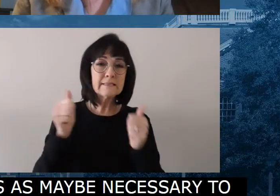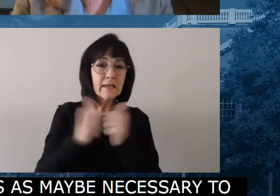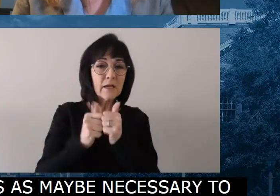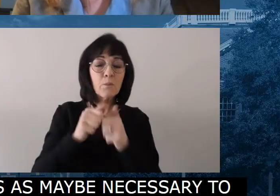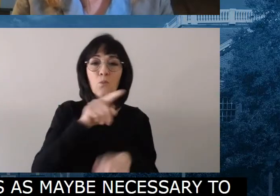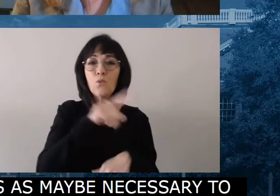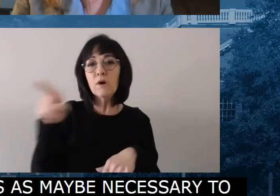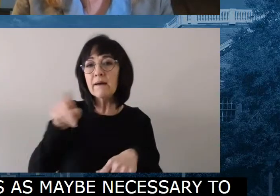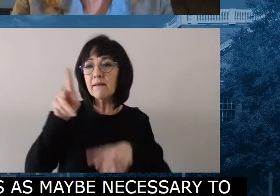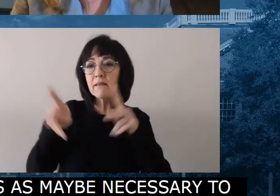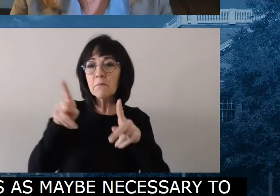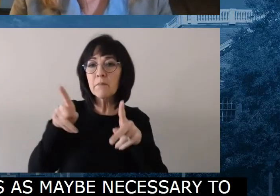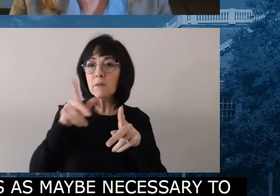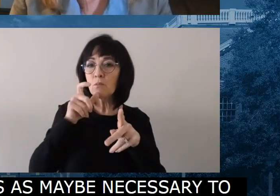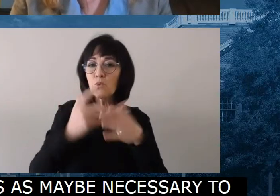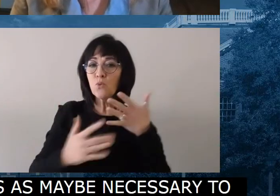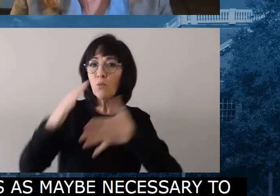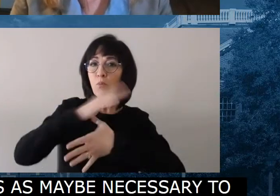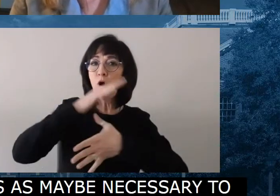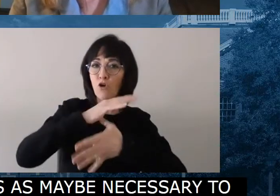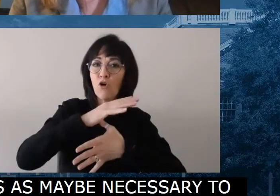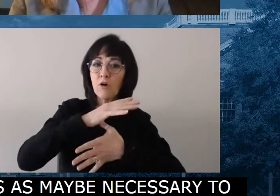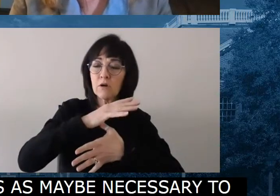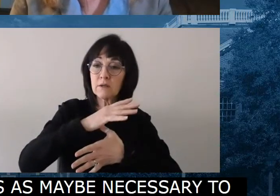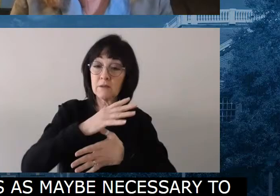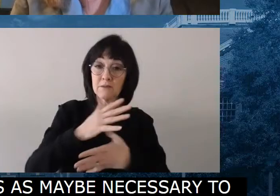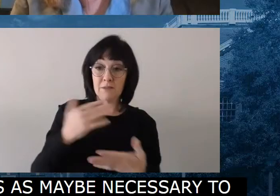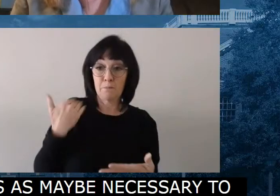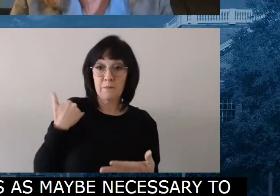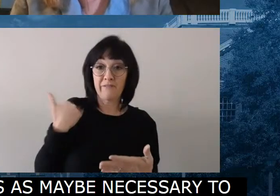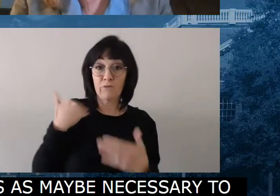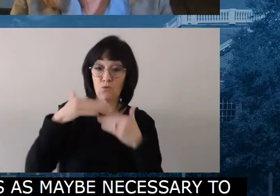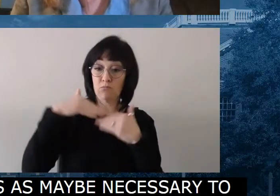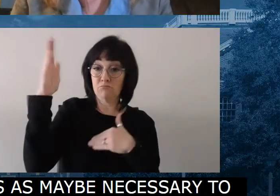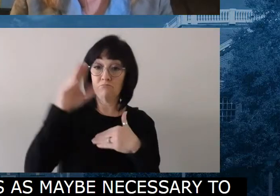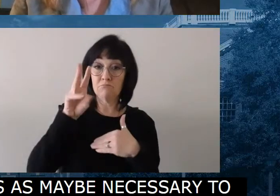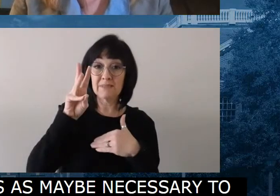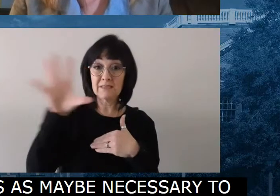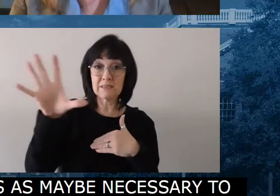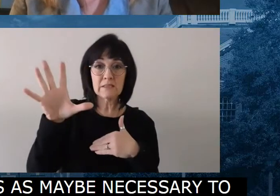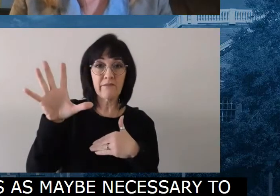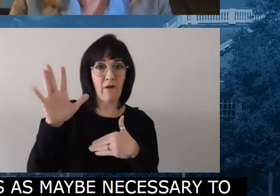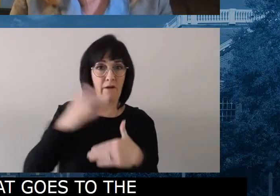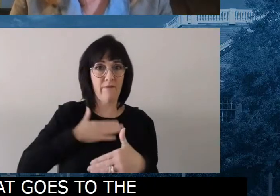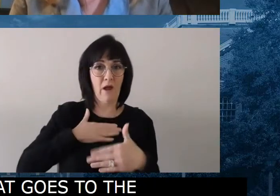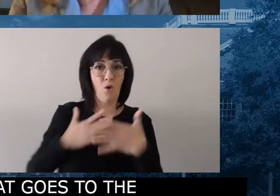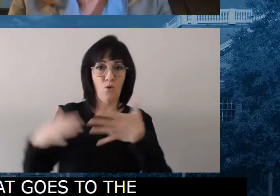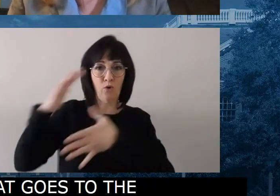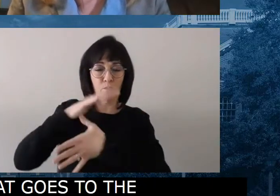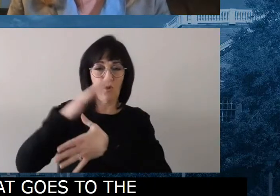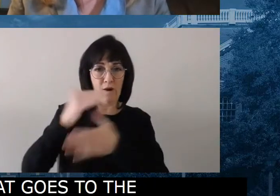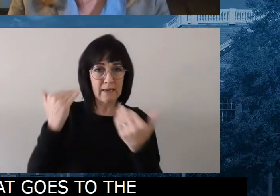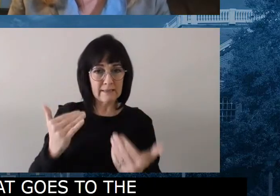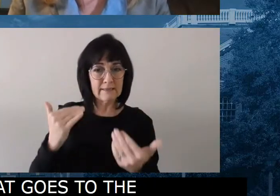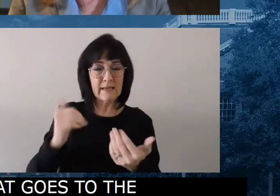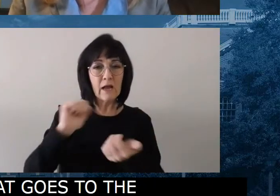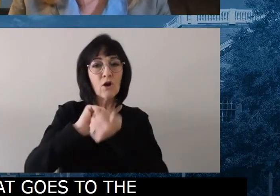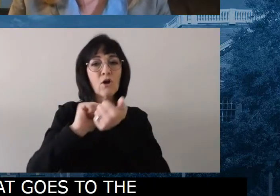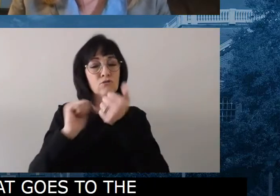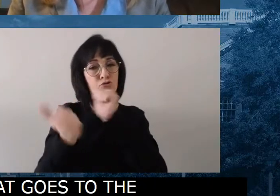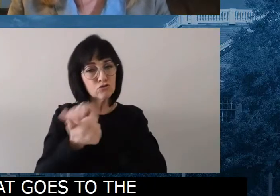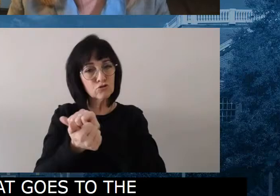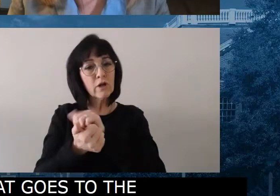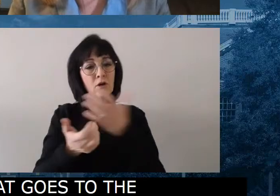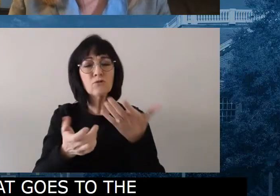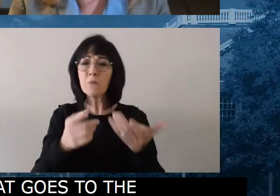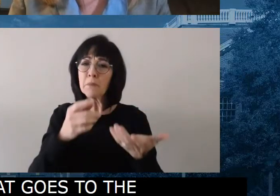well. We are opening it up to 50 and older now, more people in, but that doesn't mean we're putting aside